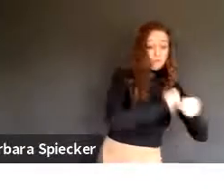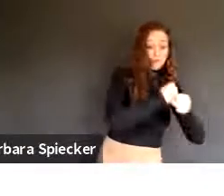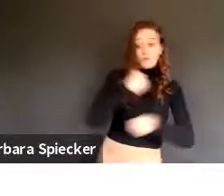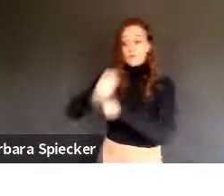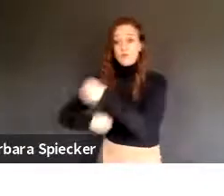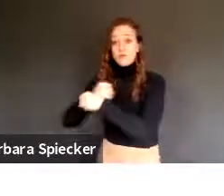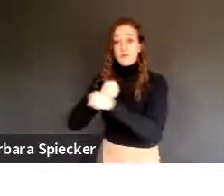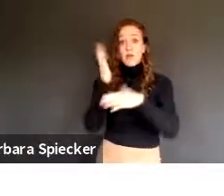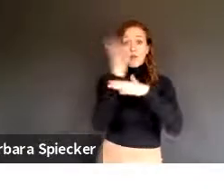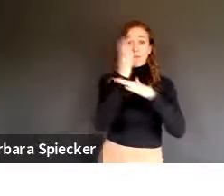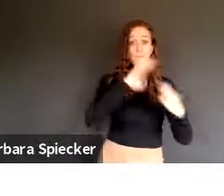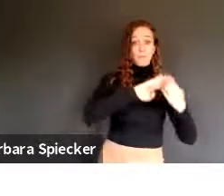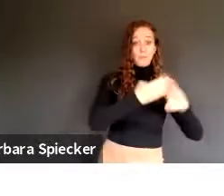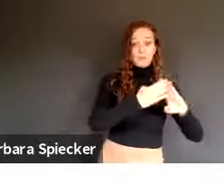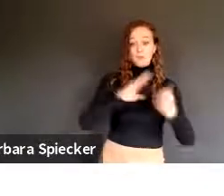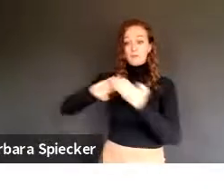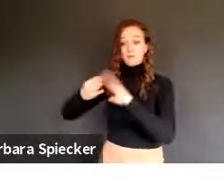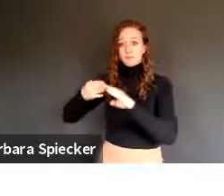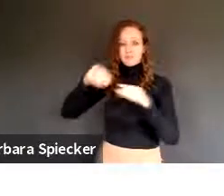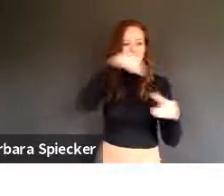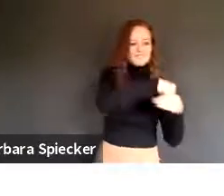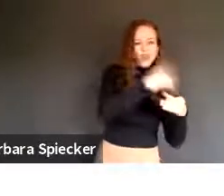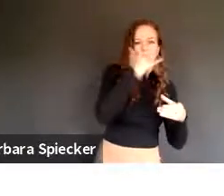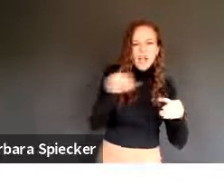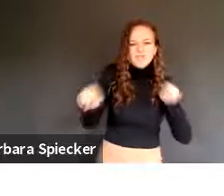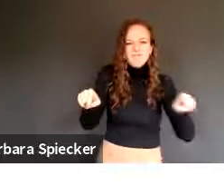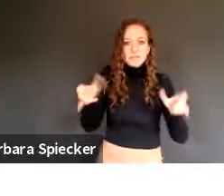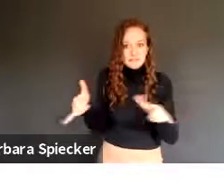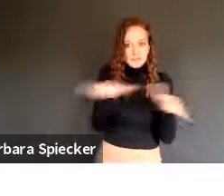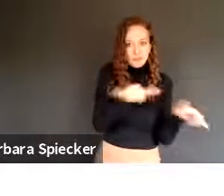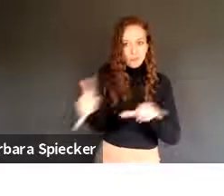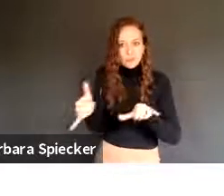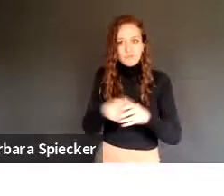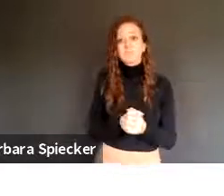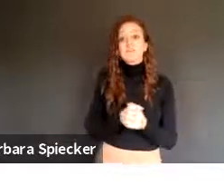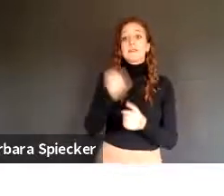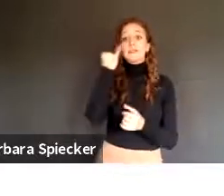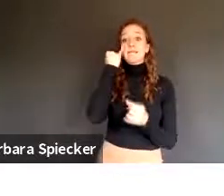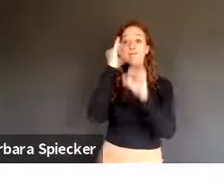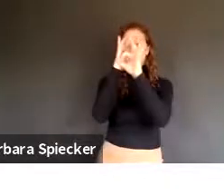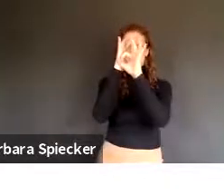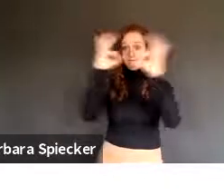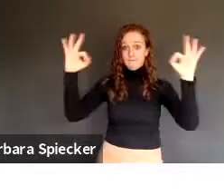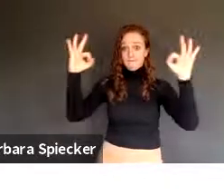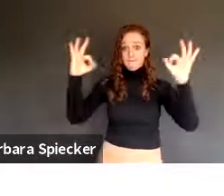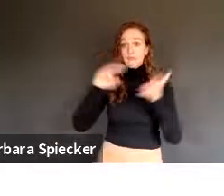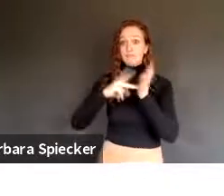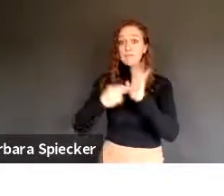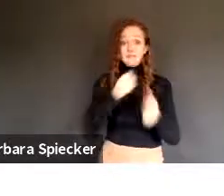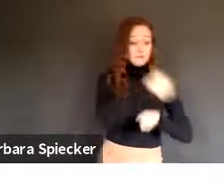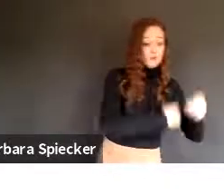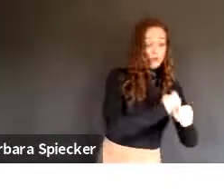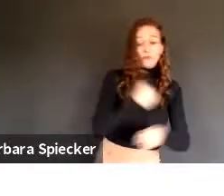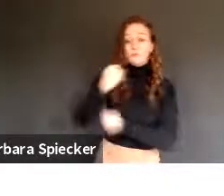If dots are in the same position in the figure, this means that you're looking at the same kelp community at two different